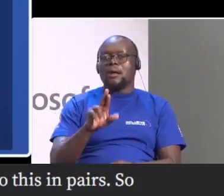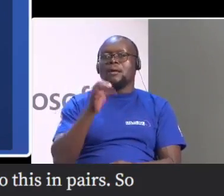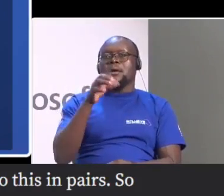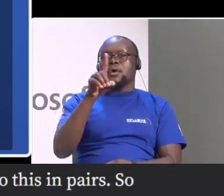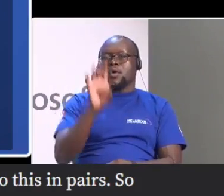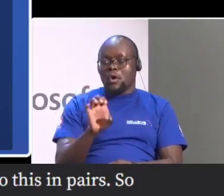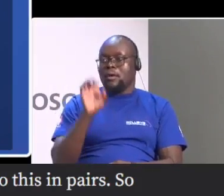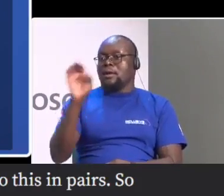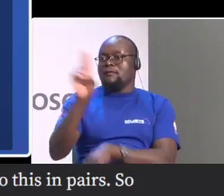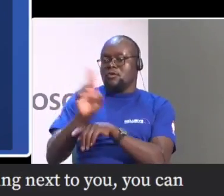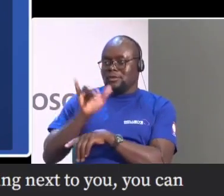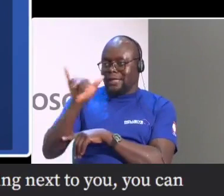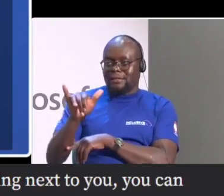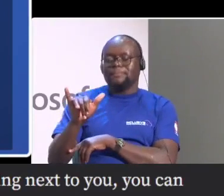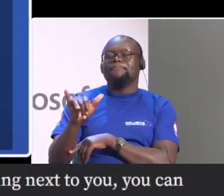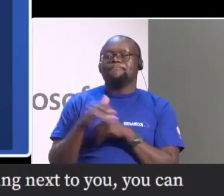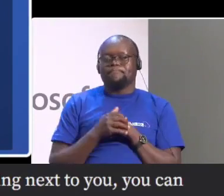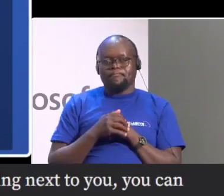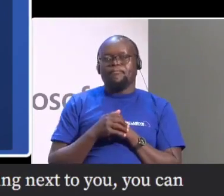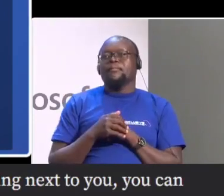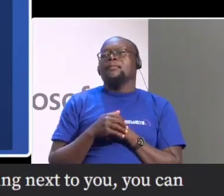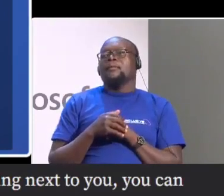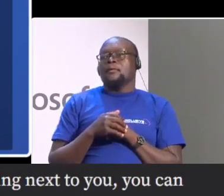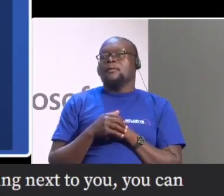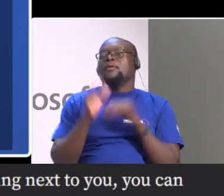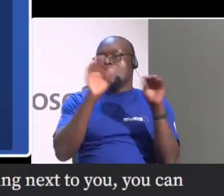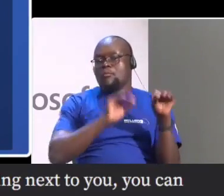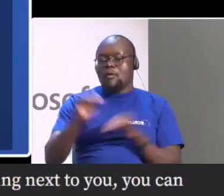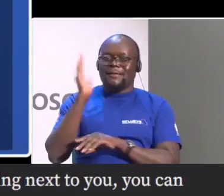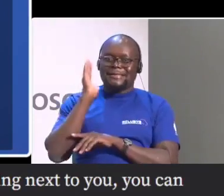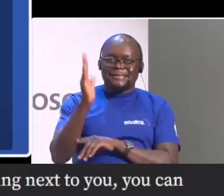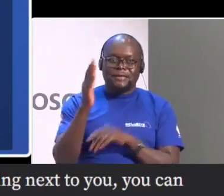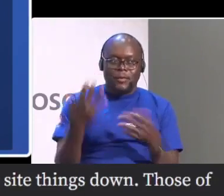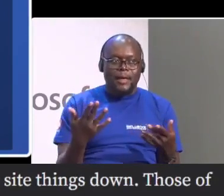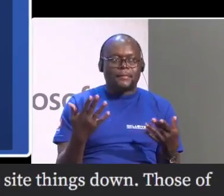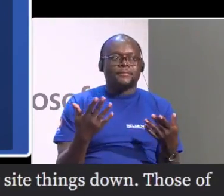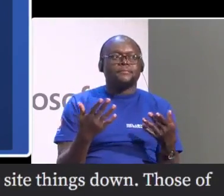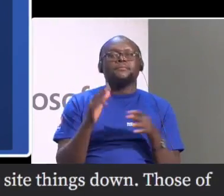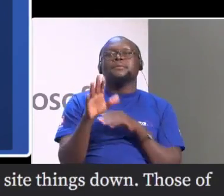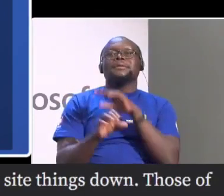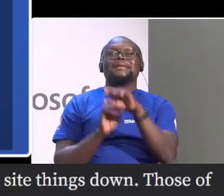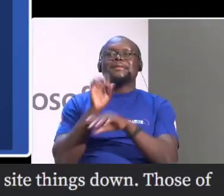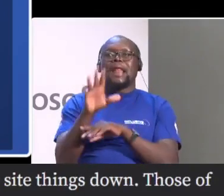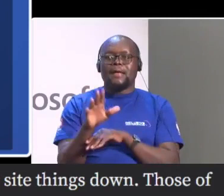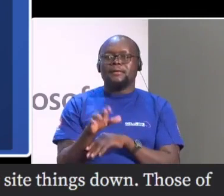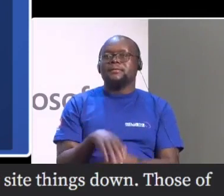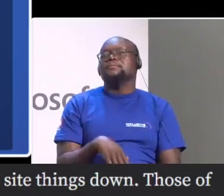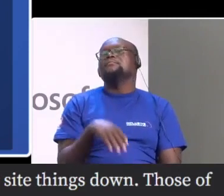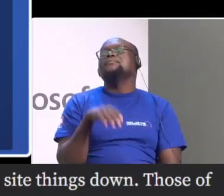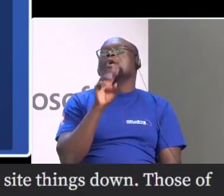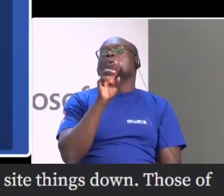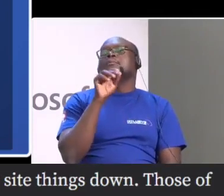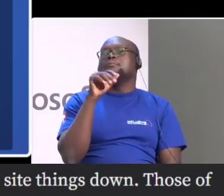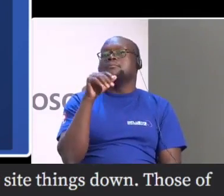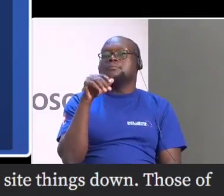if you go to that, you'll be taken straight to the slido.com